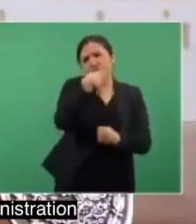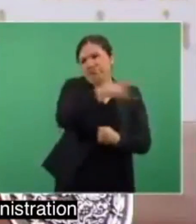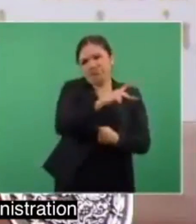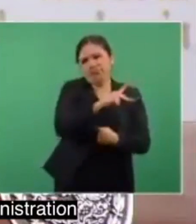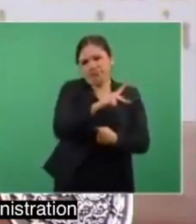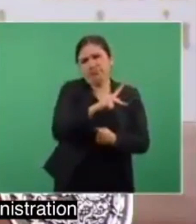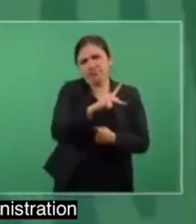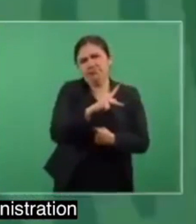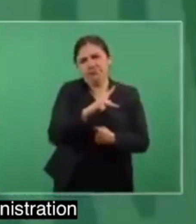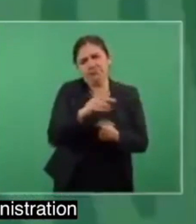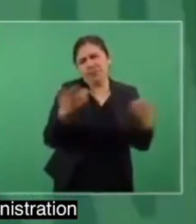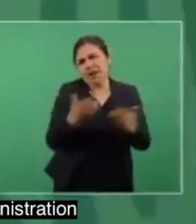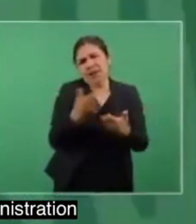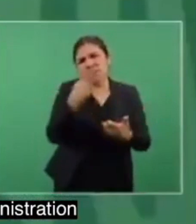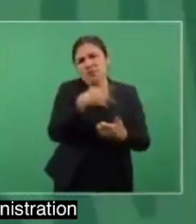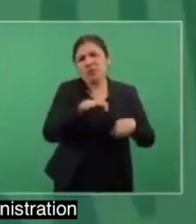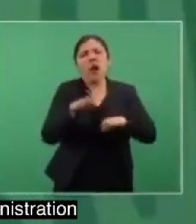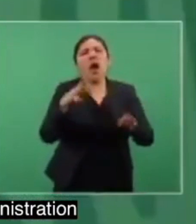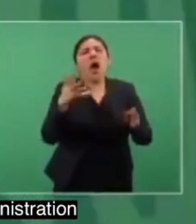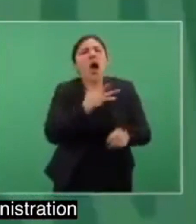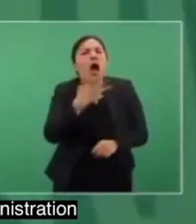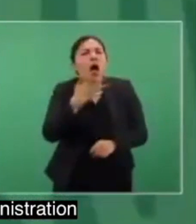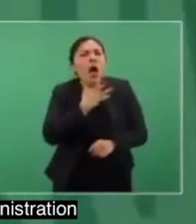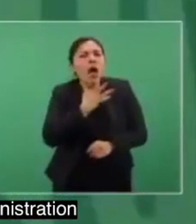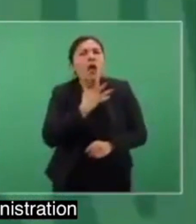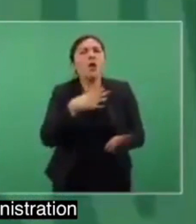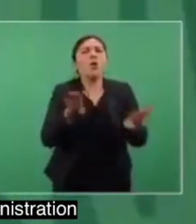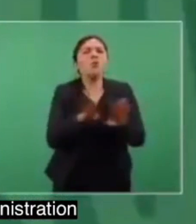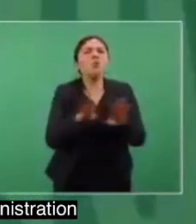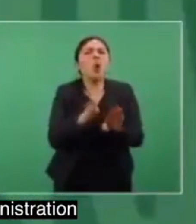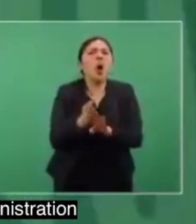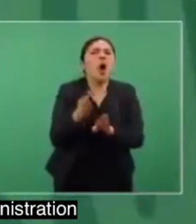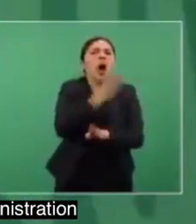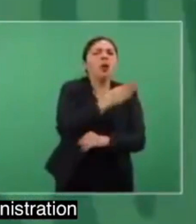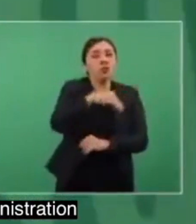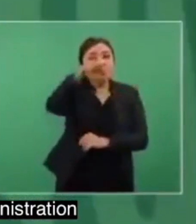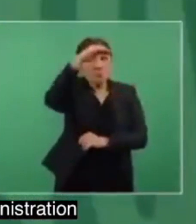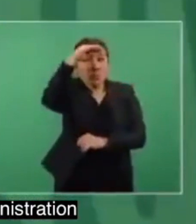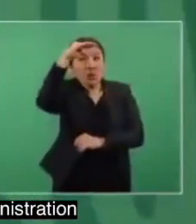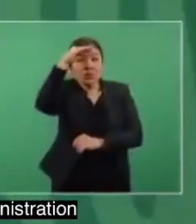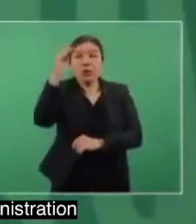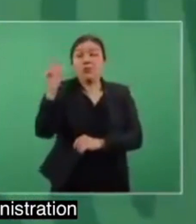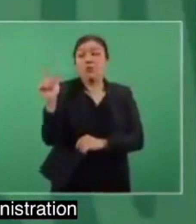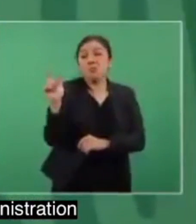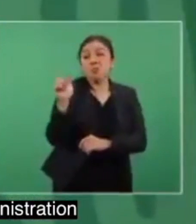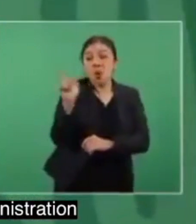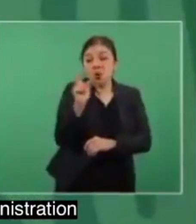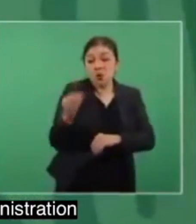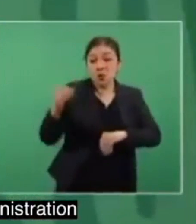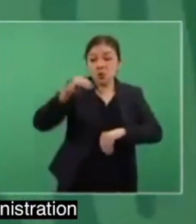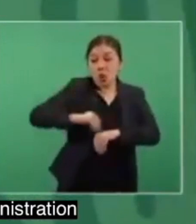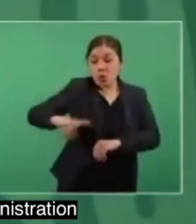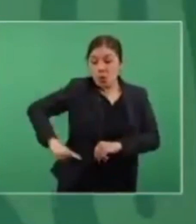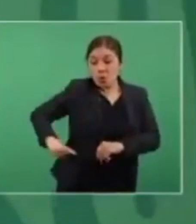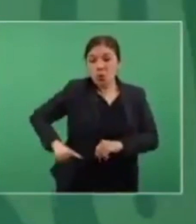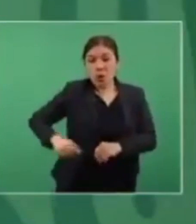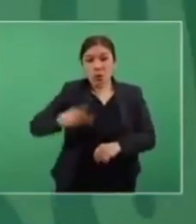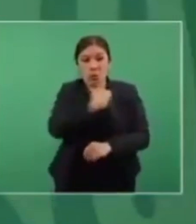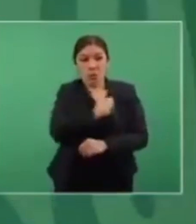Se crearon expectativas acerca de que con el gobierno del presidente